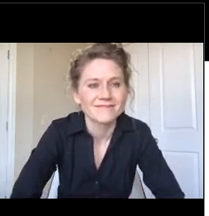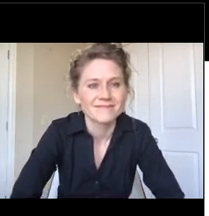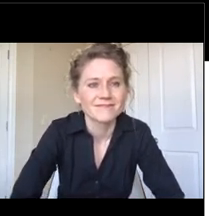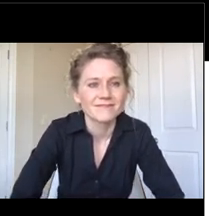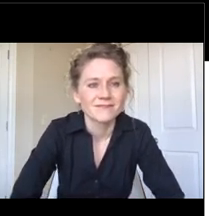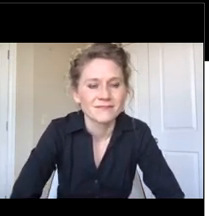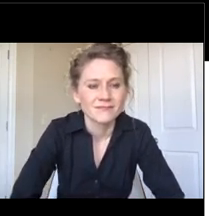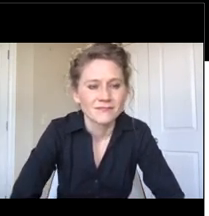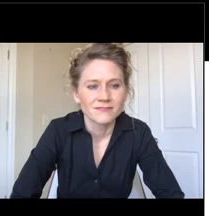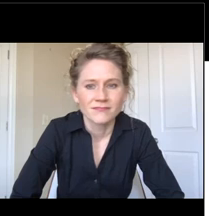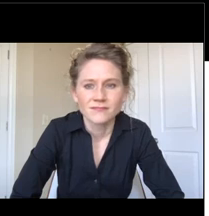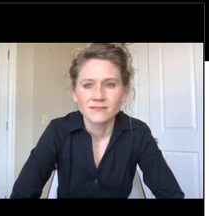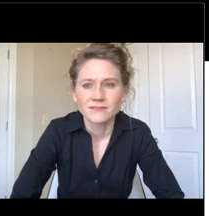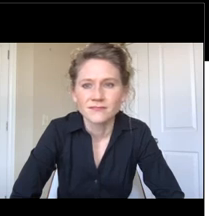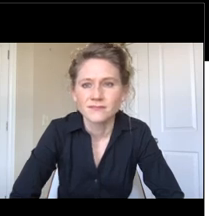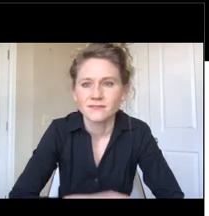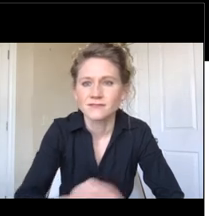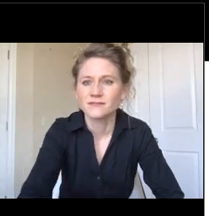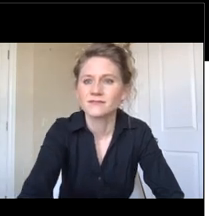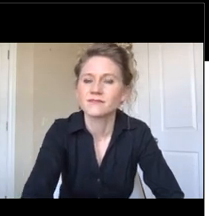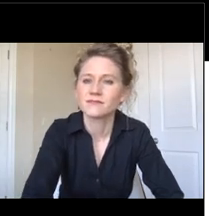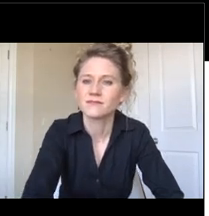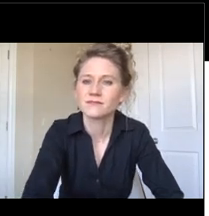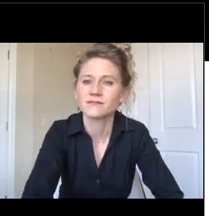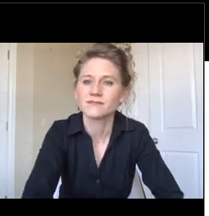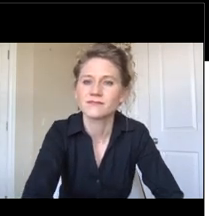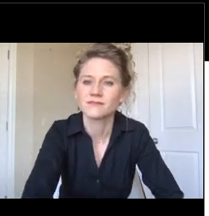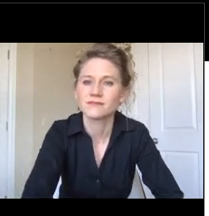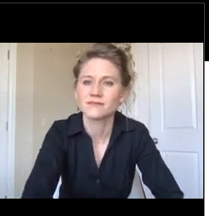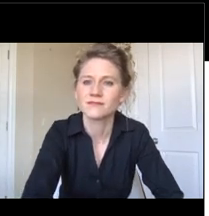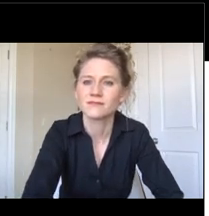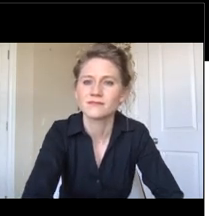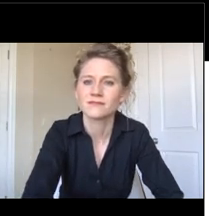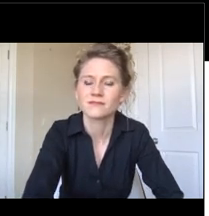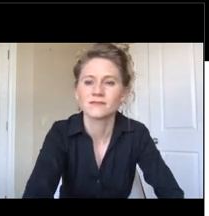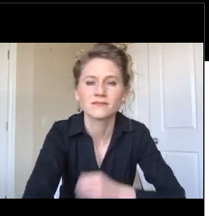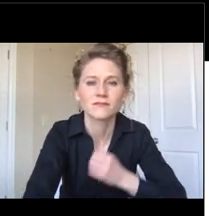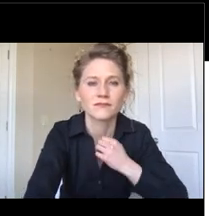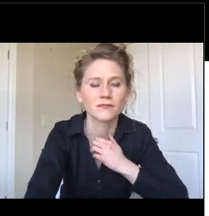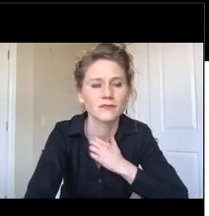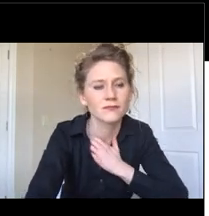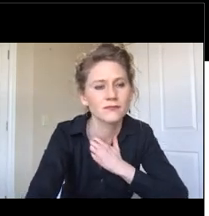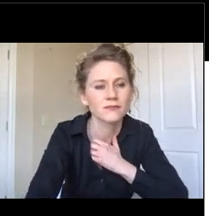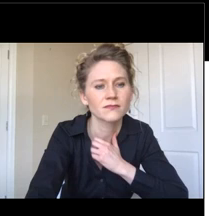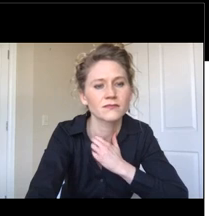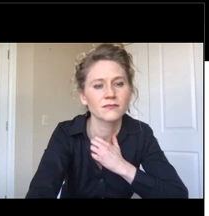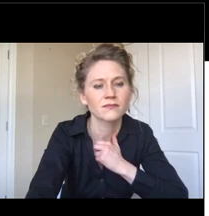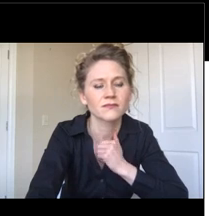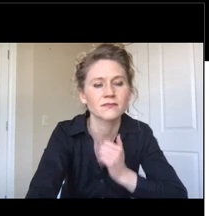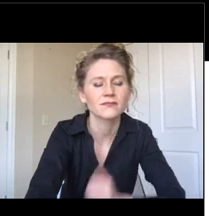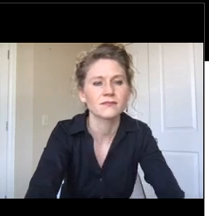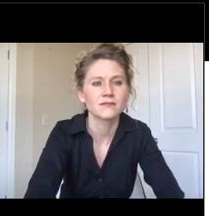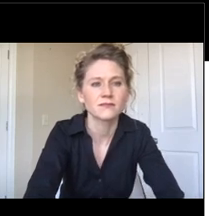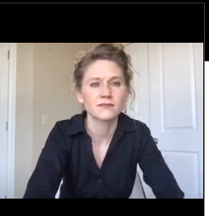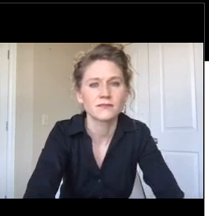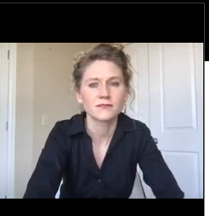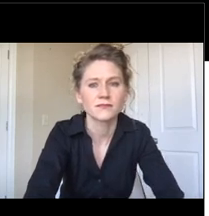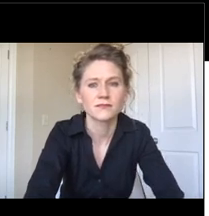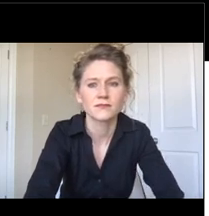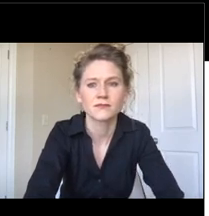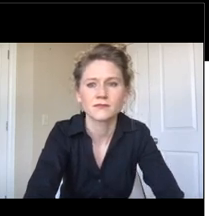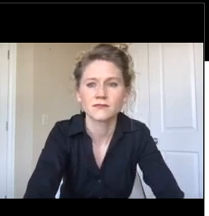So we went to city council, we lowered it. We lowered it to 72 and 65 for overall condition for residential and arterial collector. And like I said, knowing